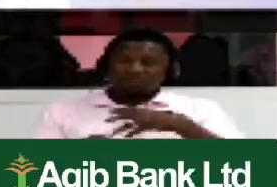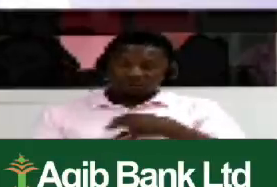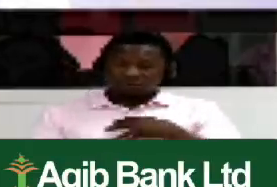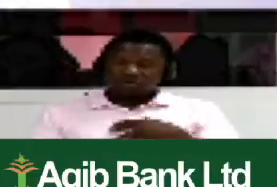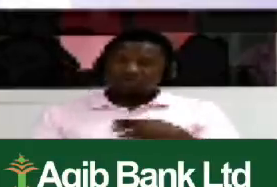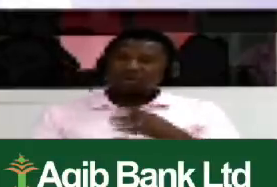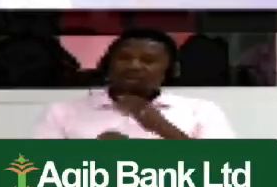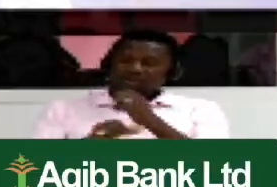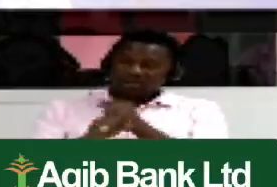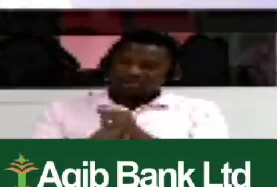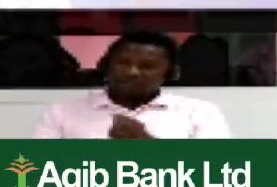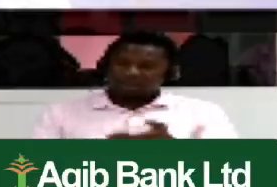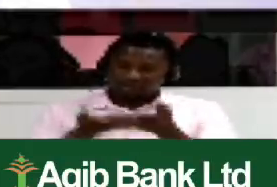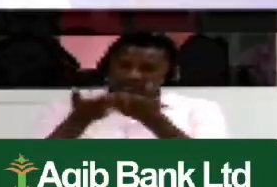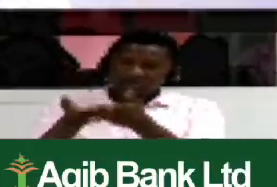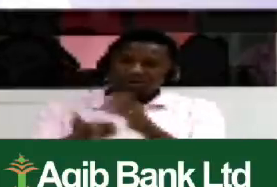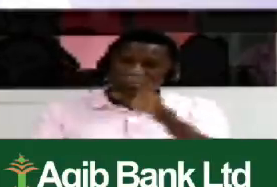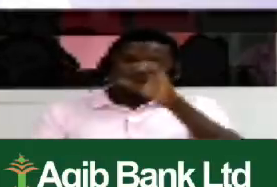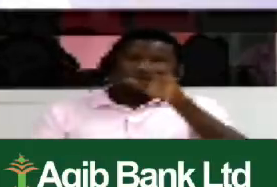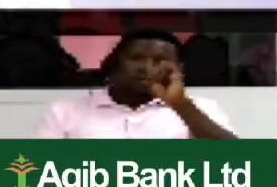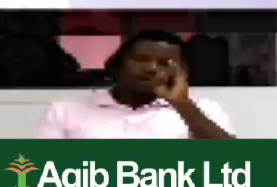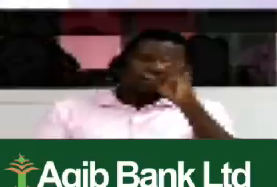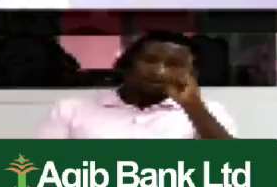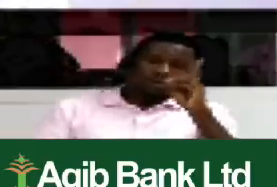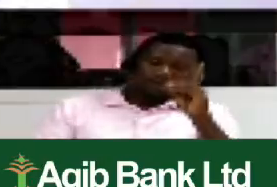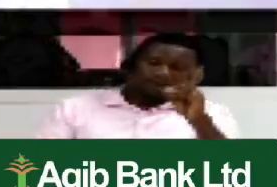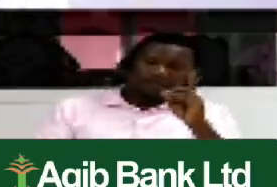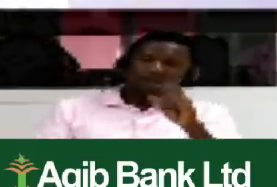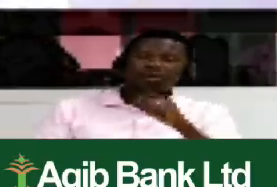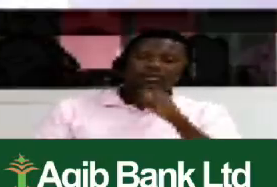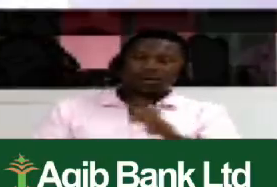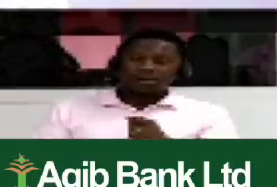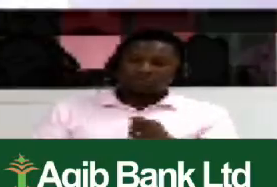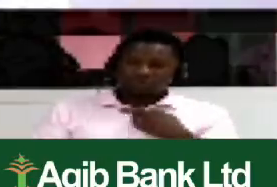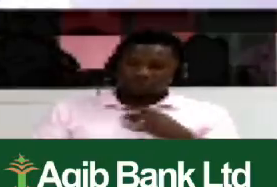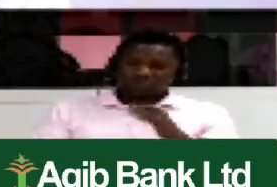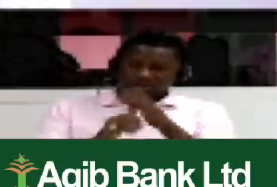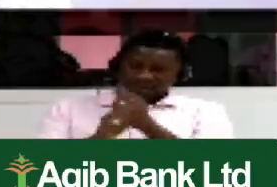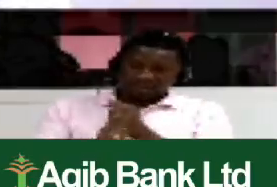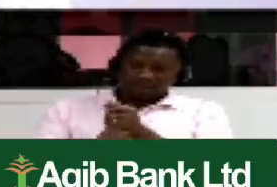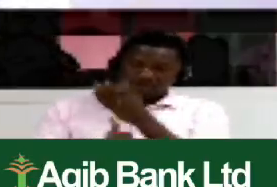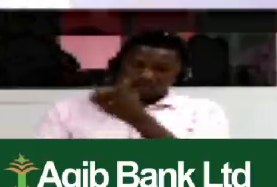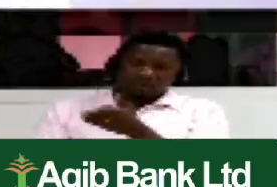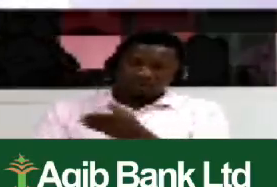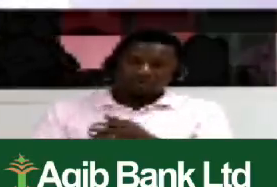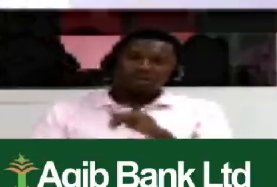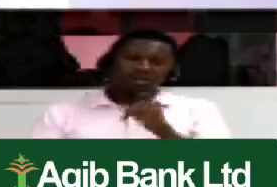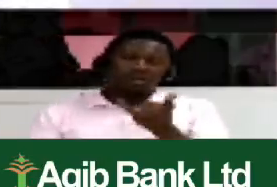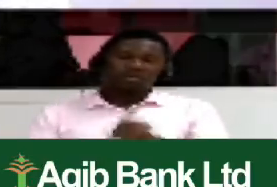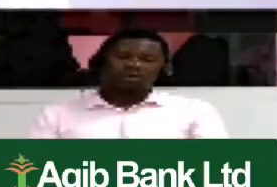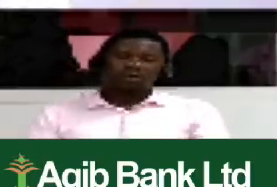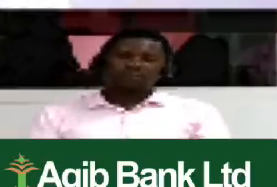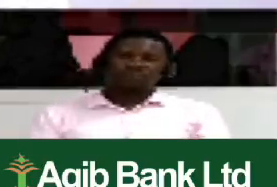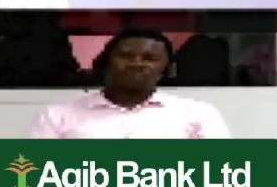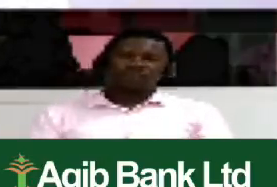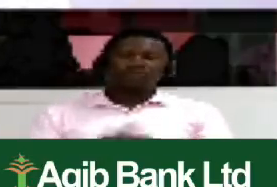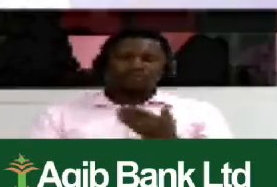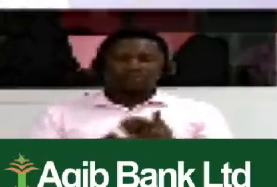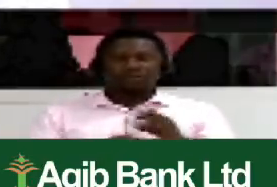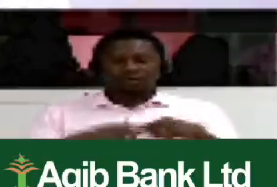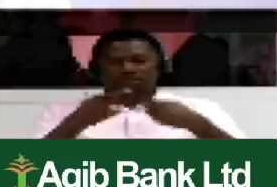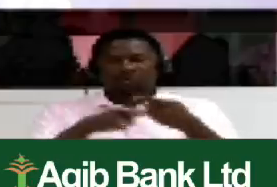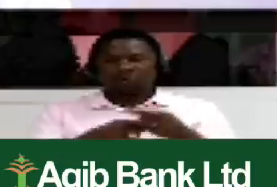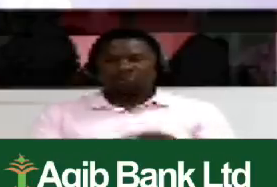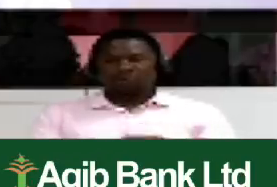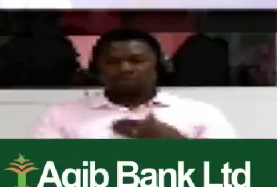CID officer to assist you. Exactly. Please continue. So we went down to